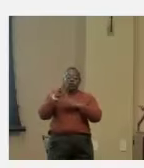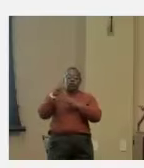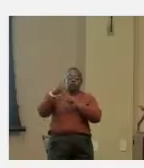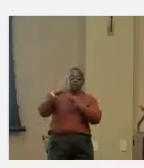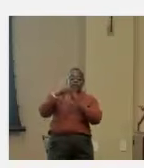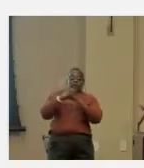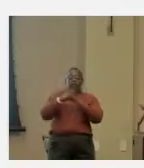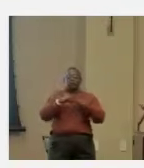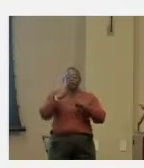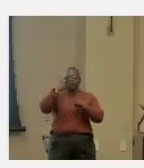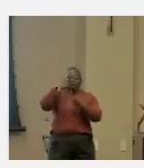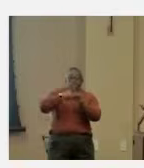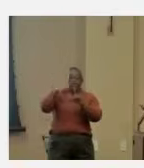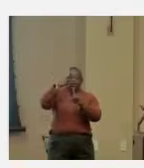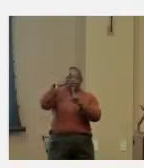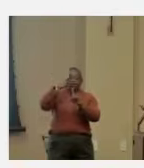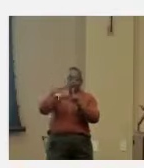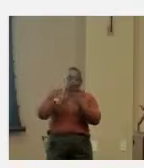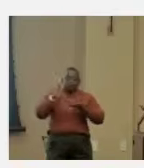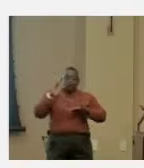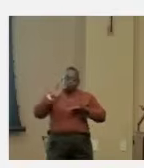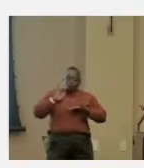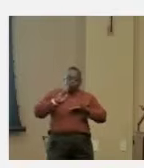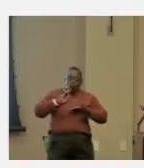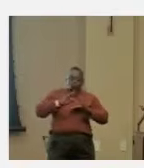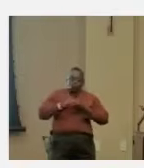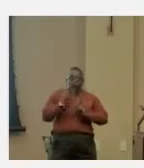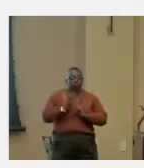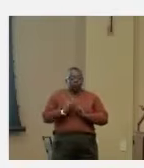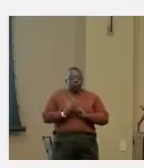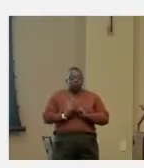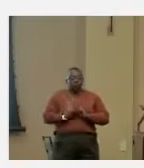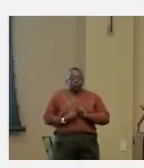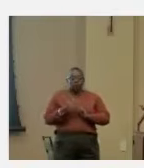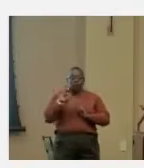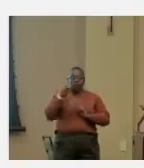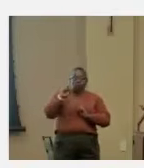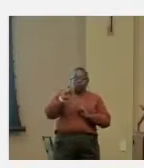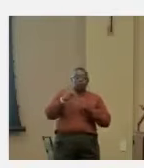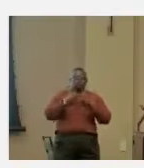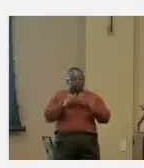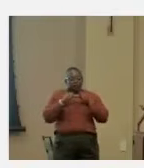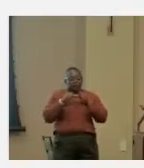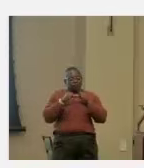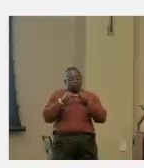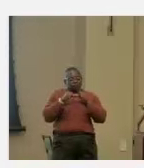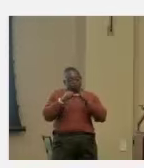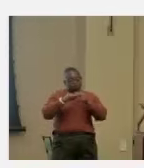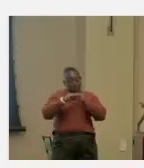Within the first 3 months, they were able to reduce their lupus disease activity score and maintain that response over